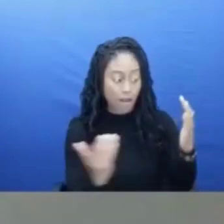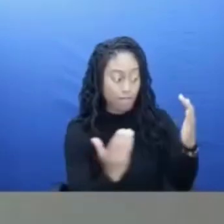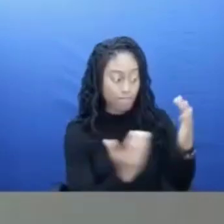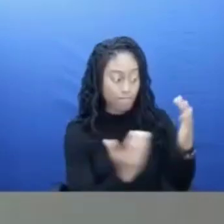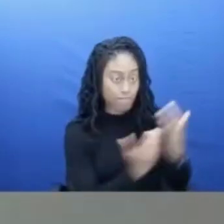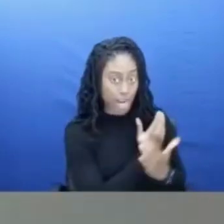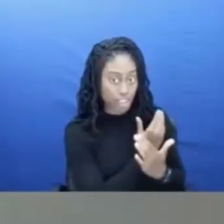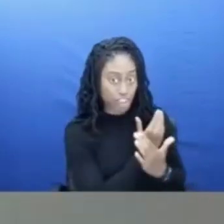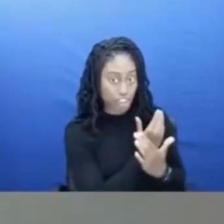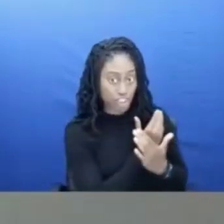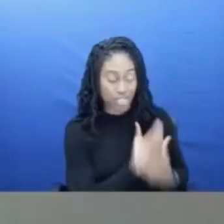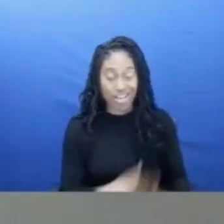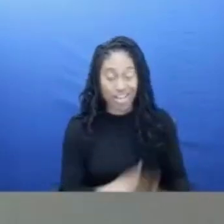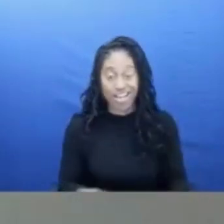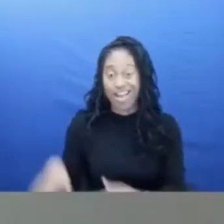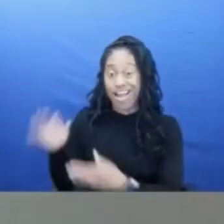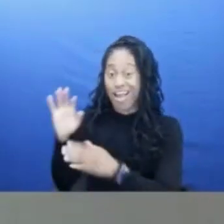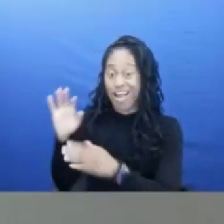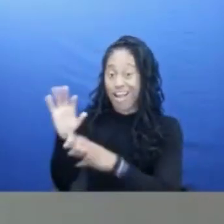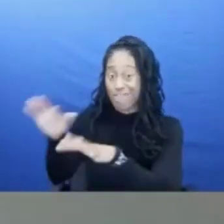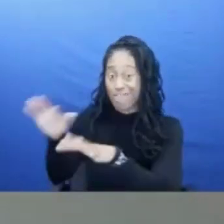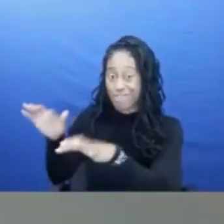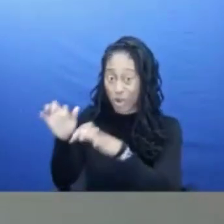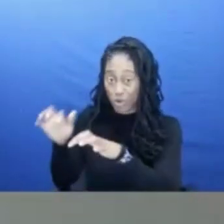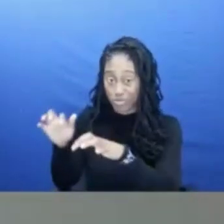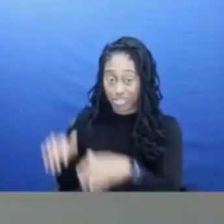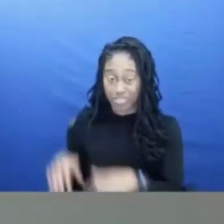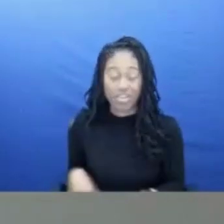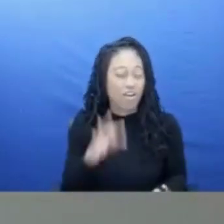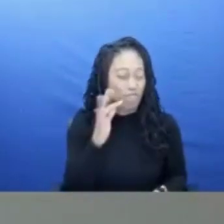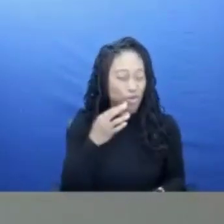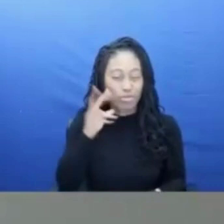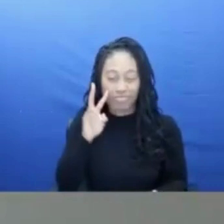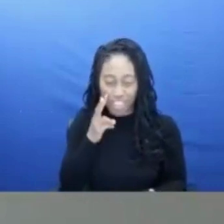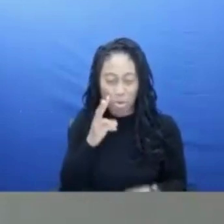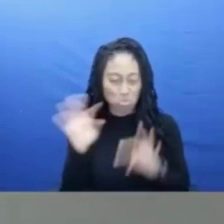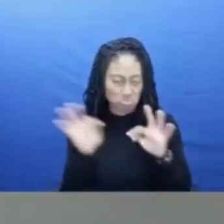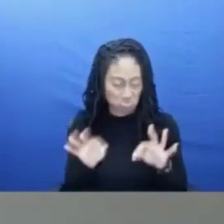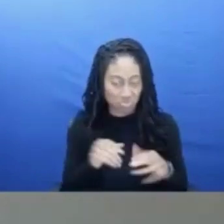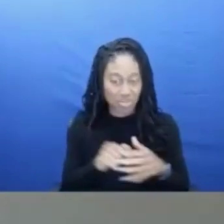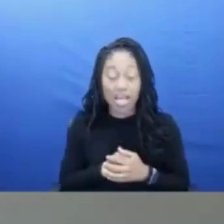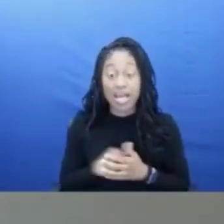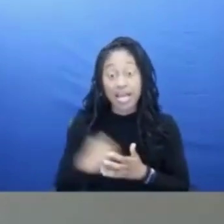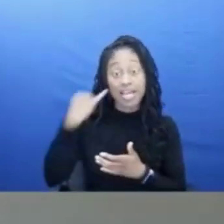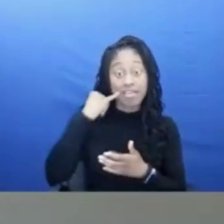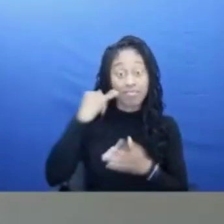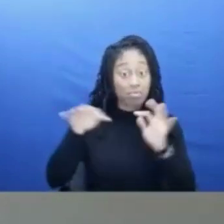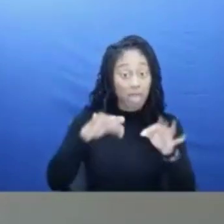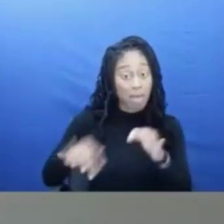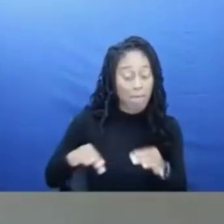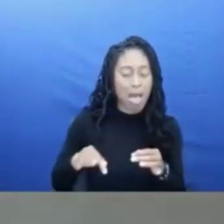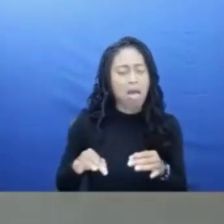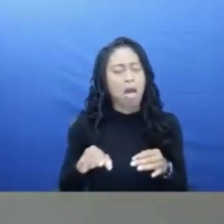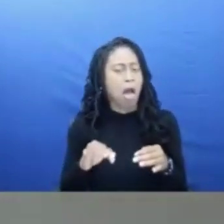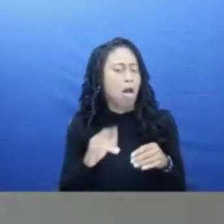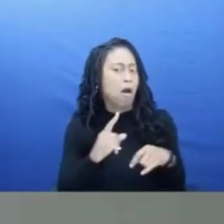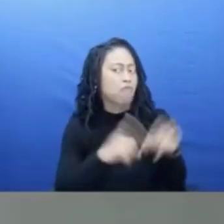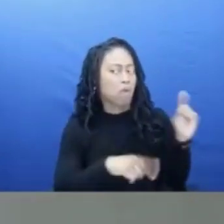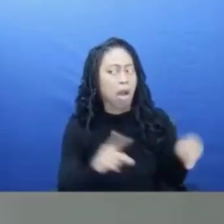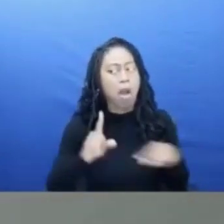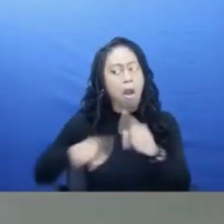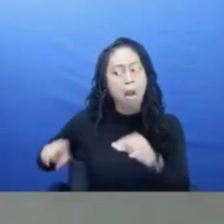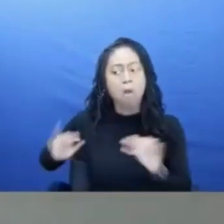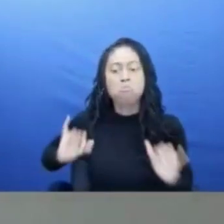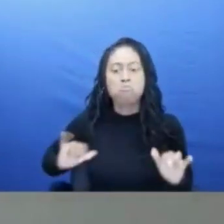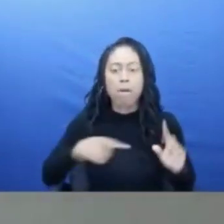between fresh and frozen fruits and vegetables. So when it comes to the frozen variety of fruits and vegetables, there are some